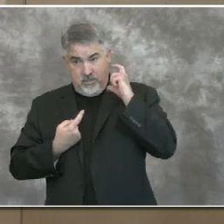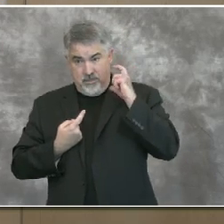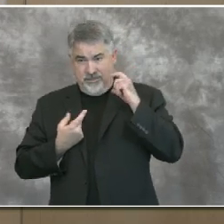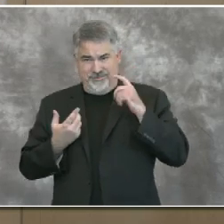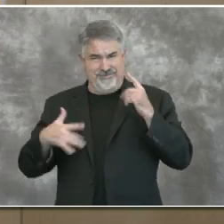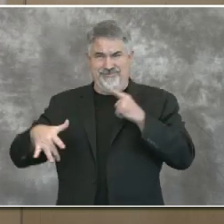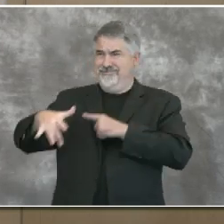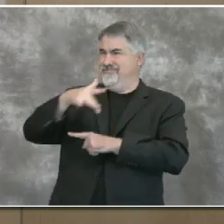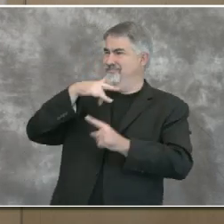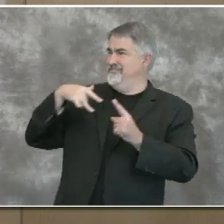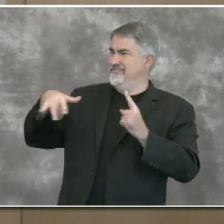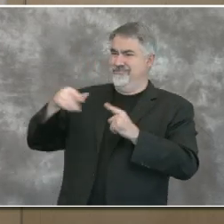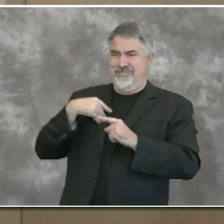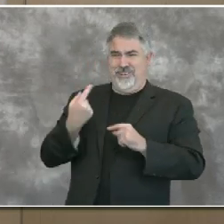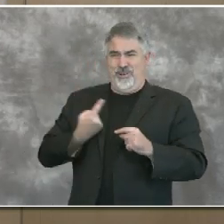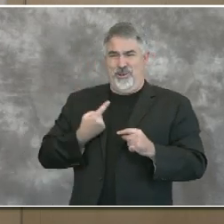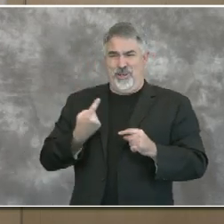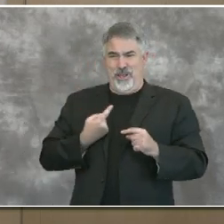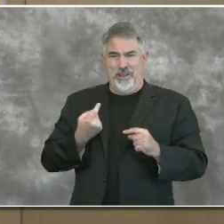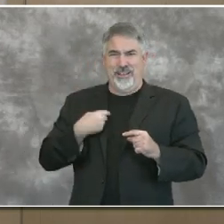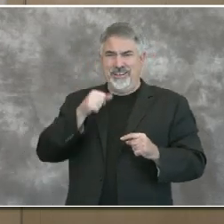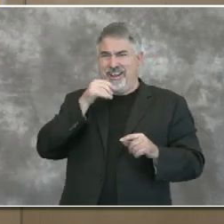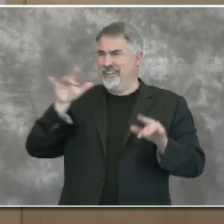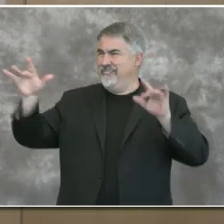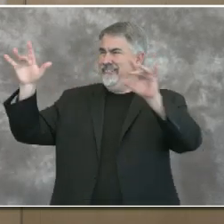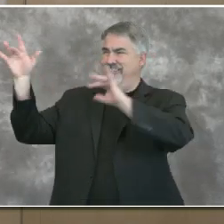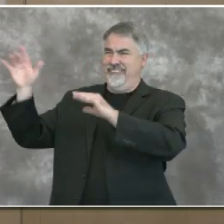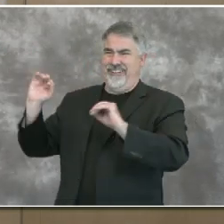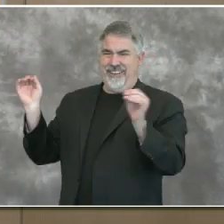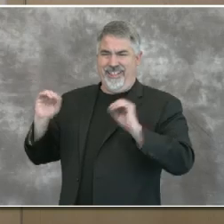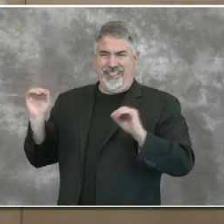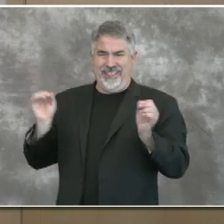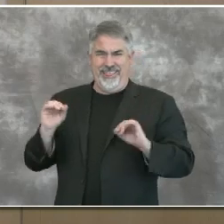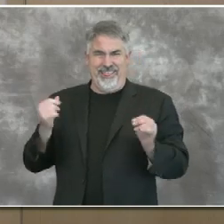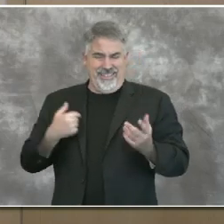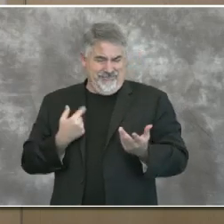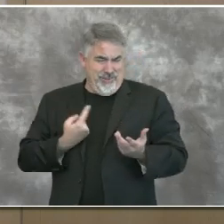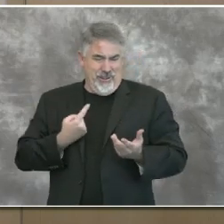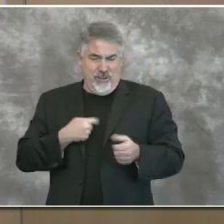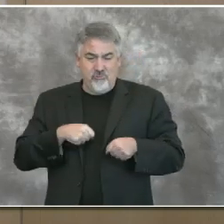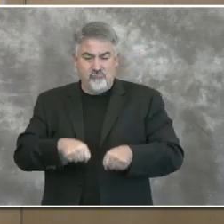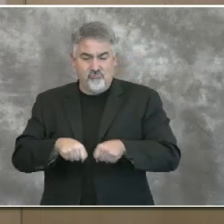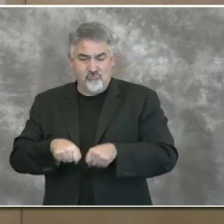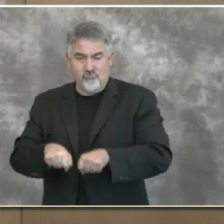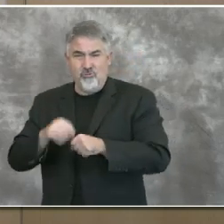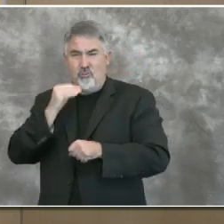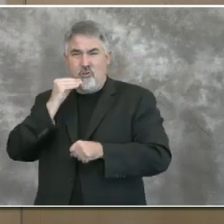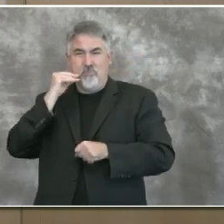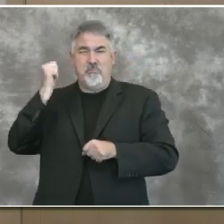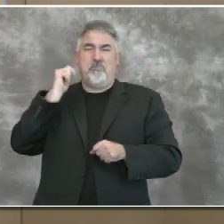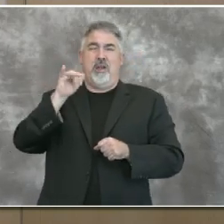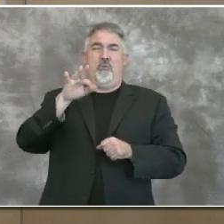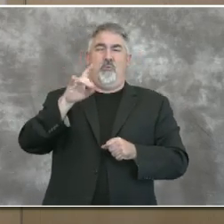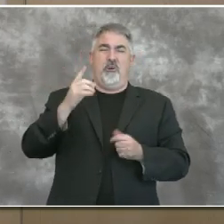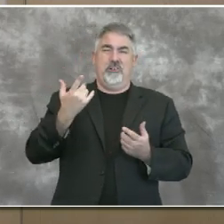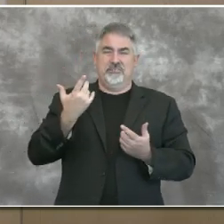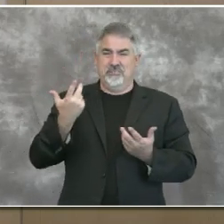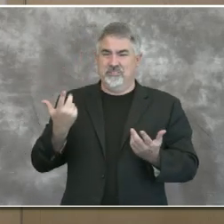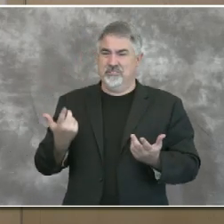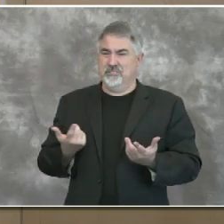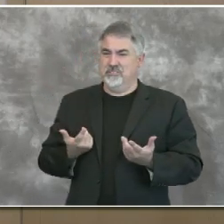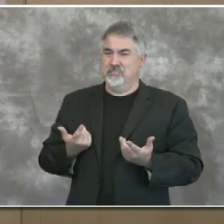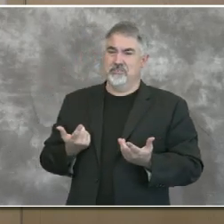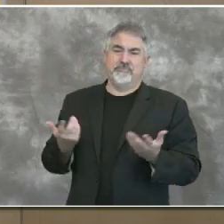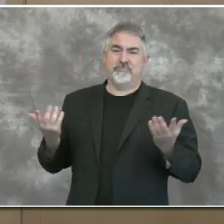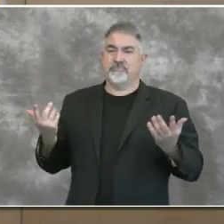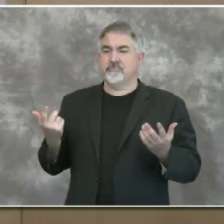human being or touching a surface that someone else has touched, maybe on a solo hike around the neighborhood? Perhaps the recommendation is to have a mask ready